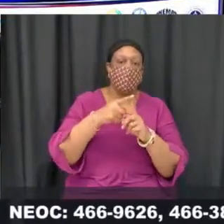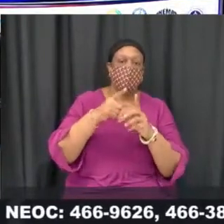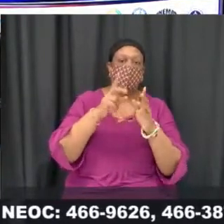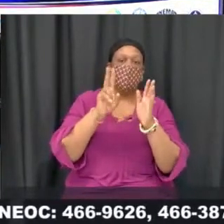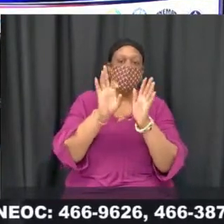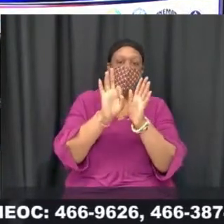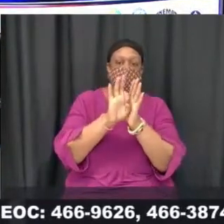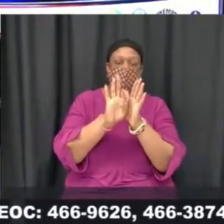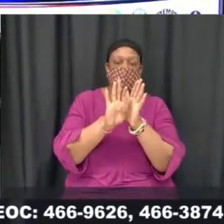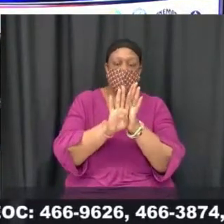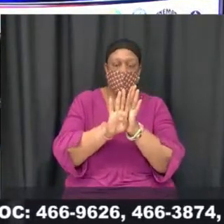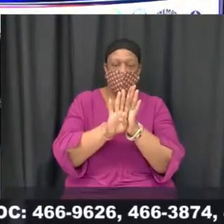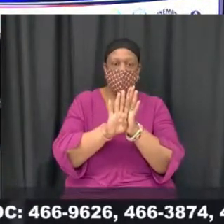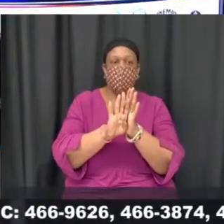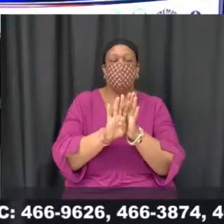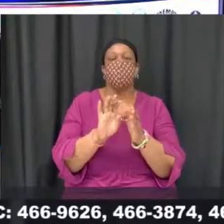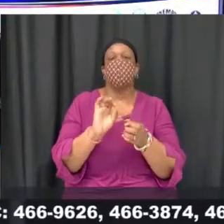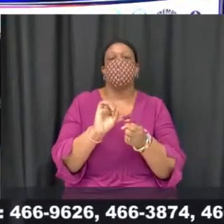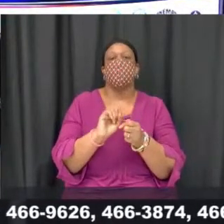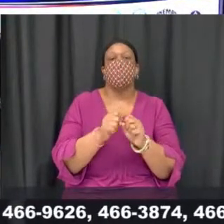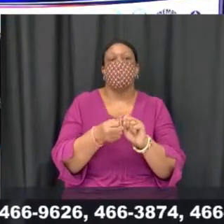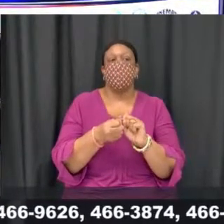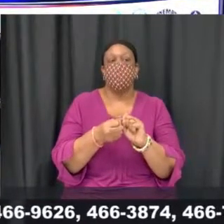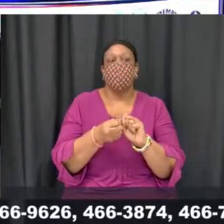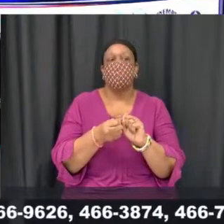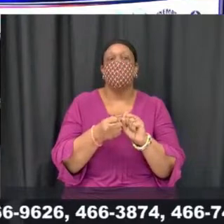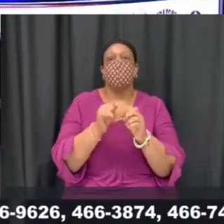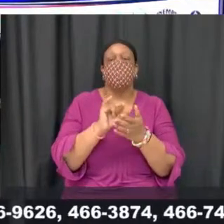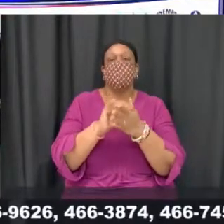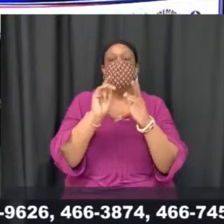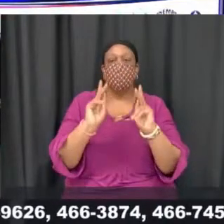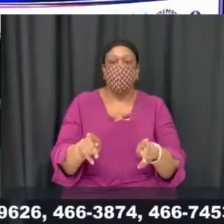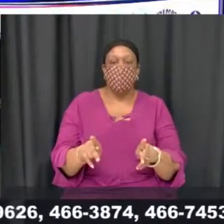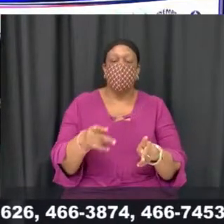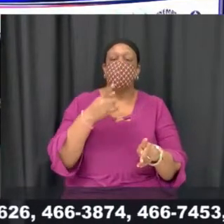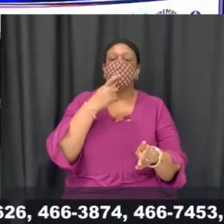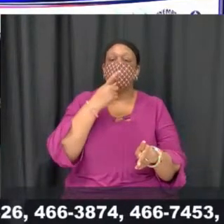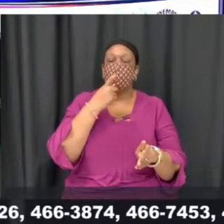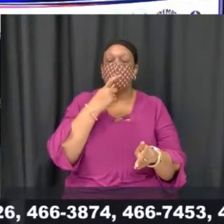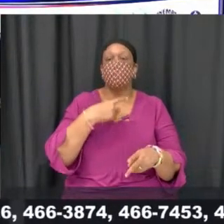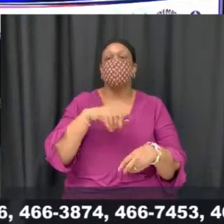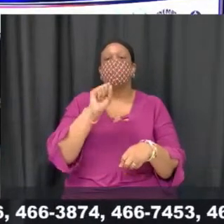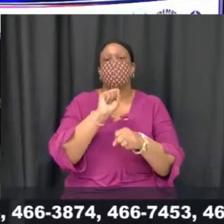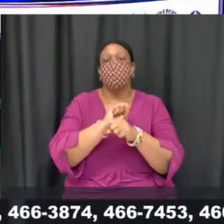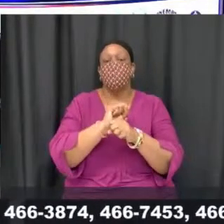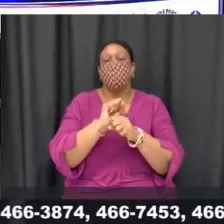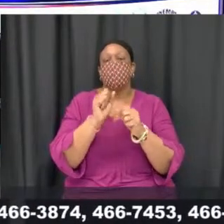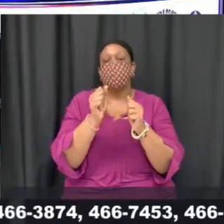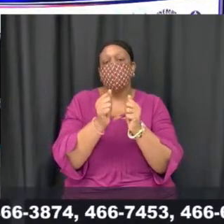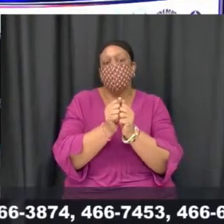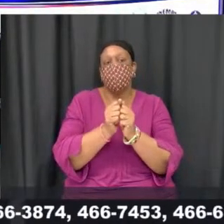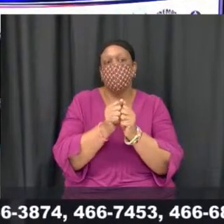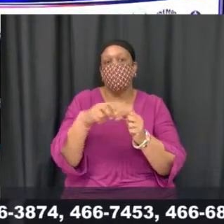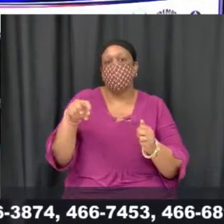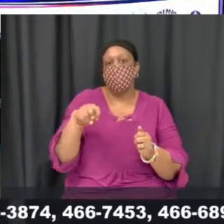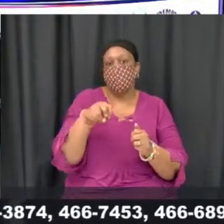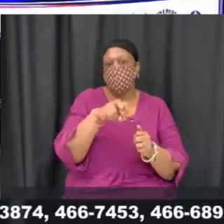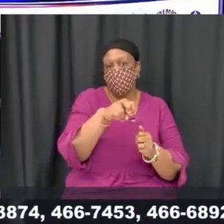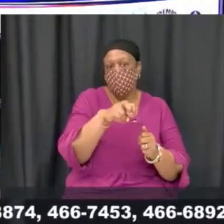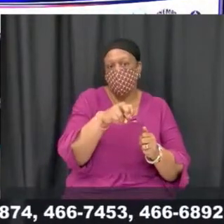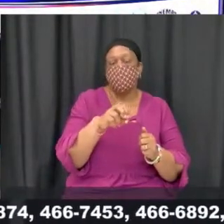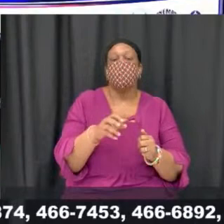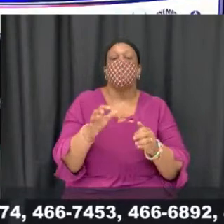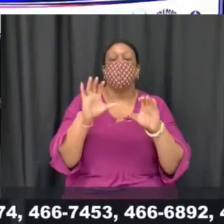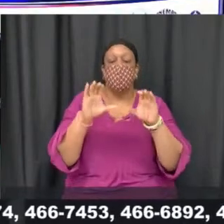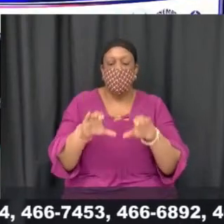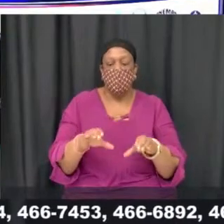procedures with the St. Kitts Tourism Authority. We want to ensure that everyone who will be working within